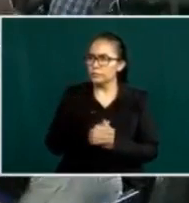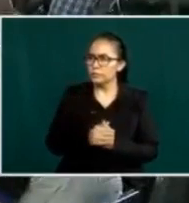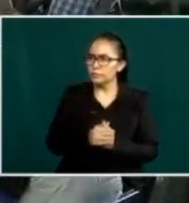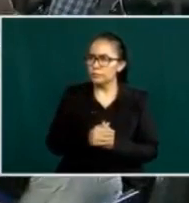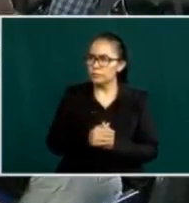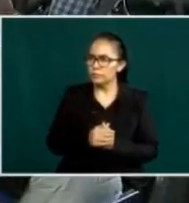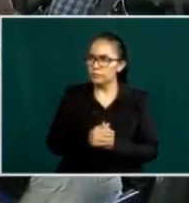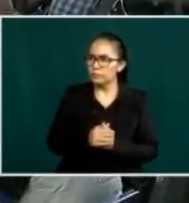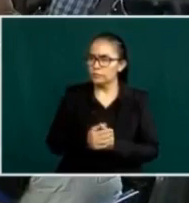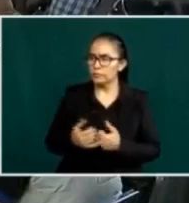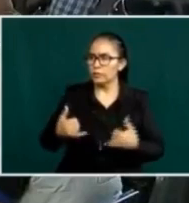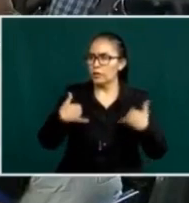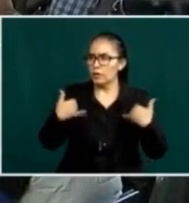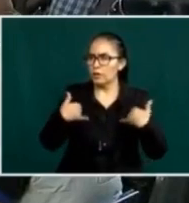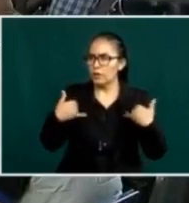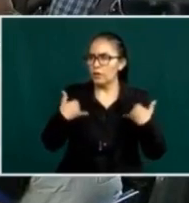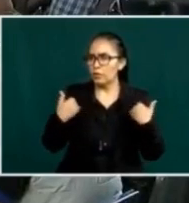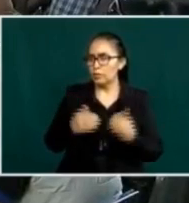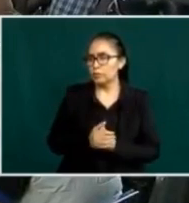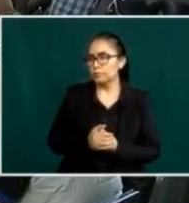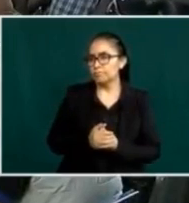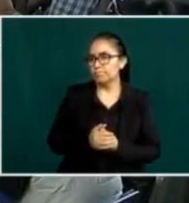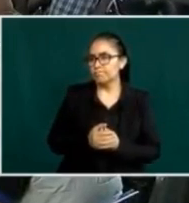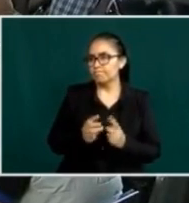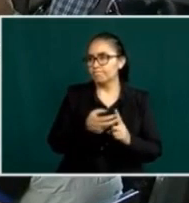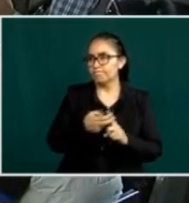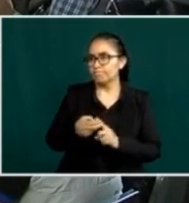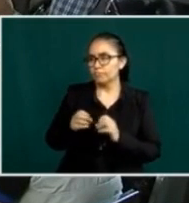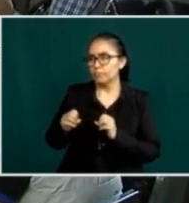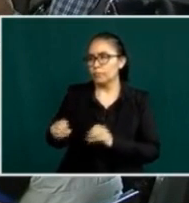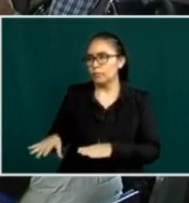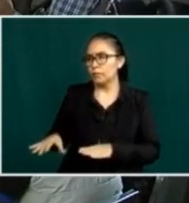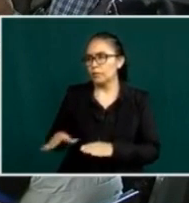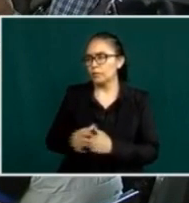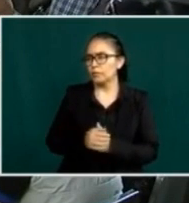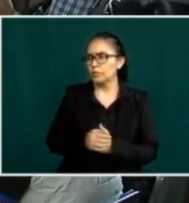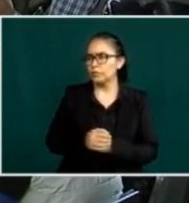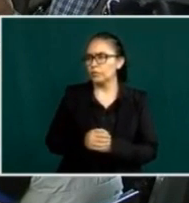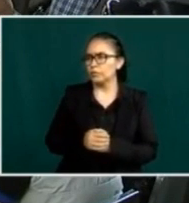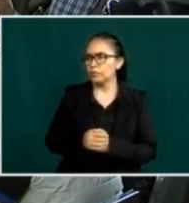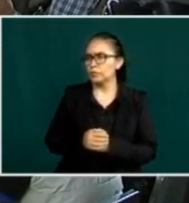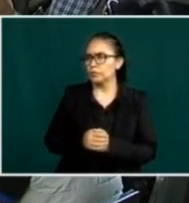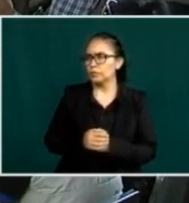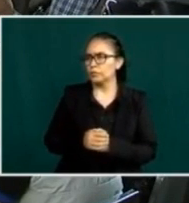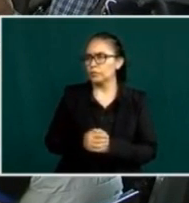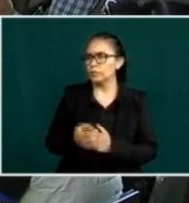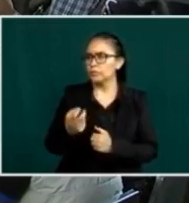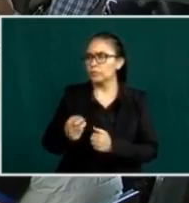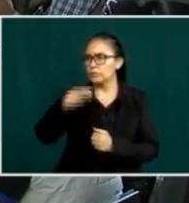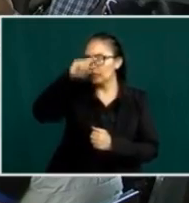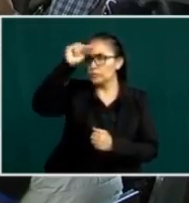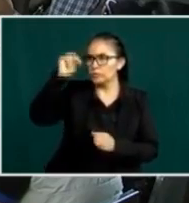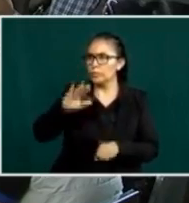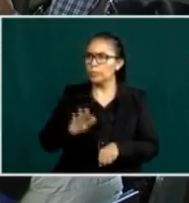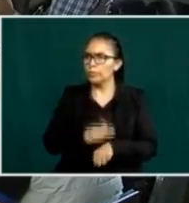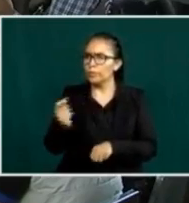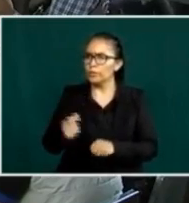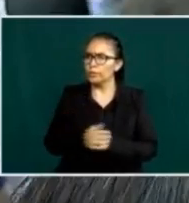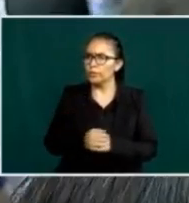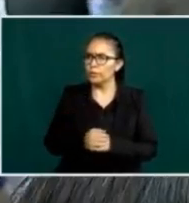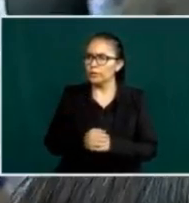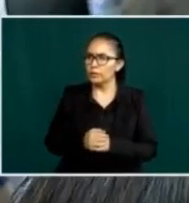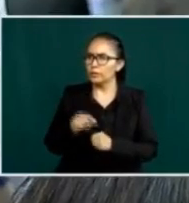And this is a life and death matter. And he's disappeared. And it's the Attorney General